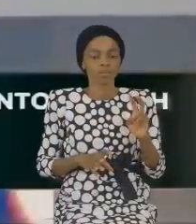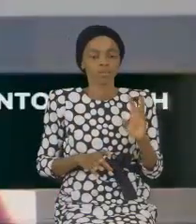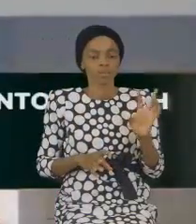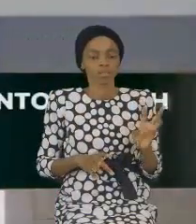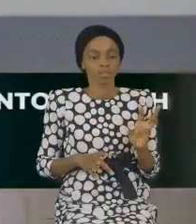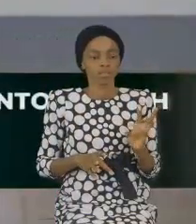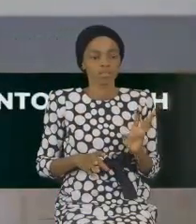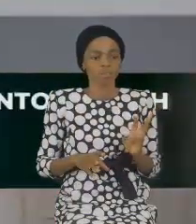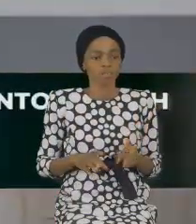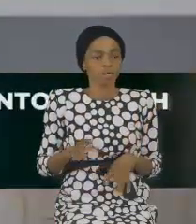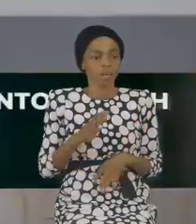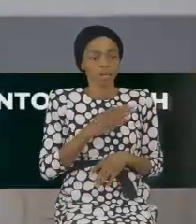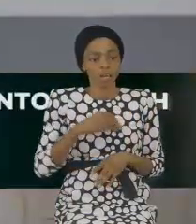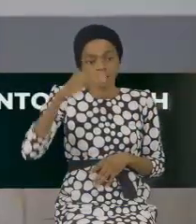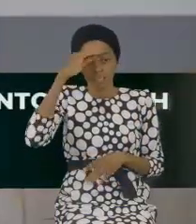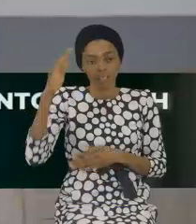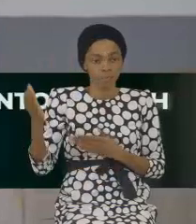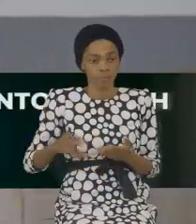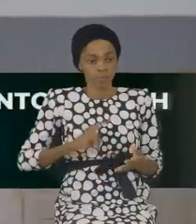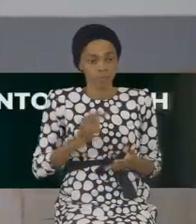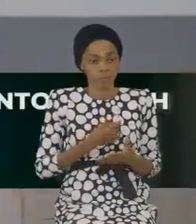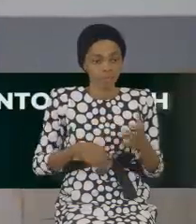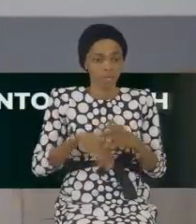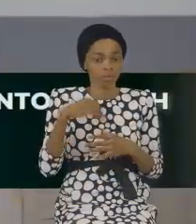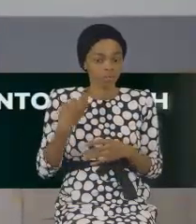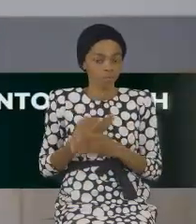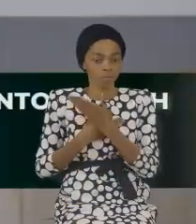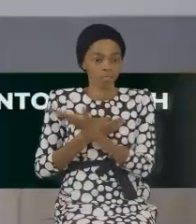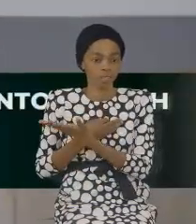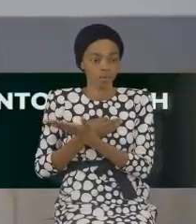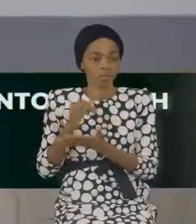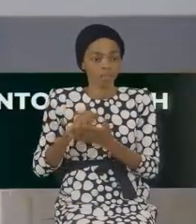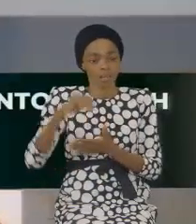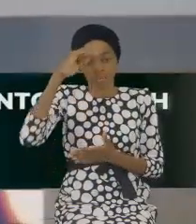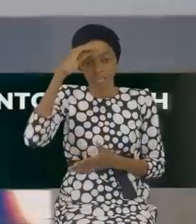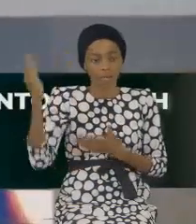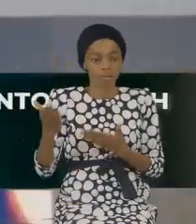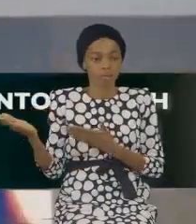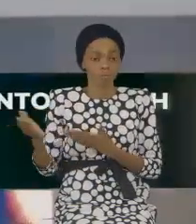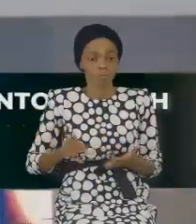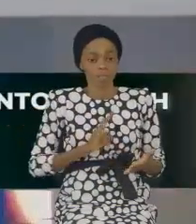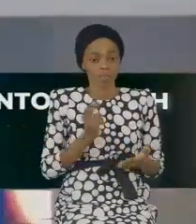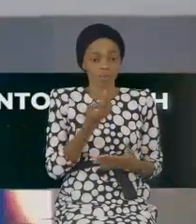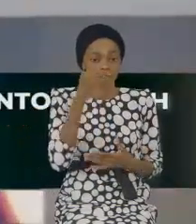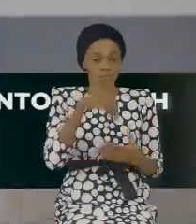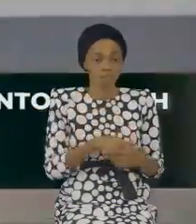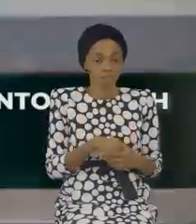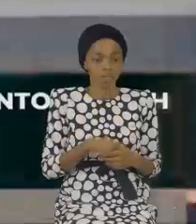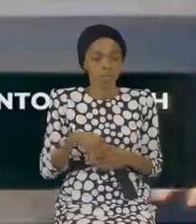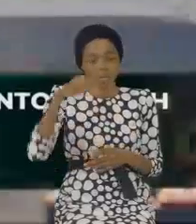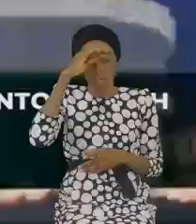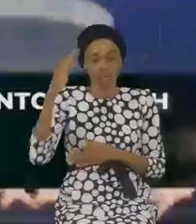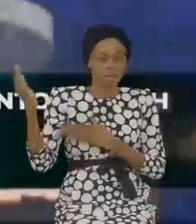It says, he brought us out from thence, that he might bring us in. He brought